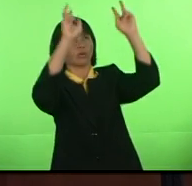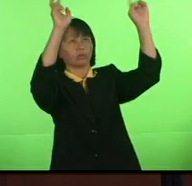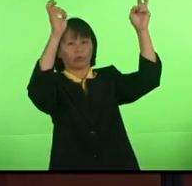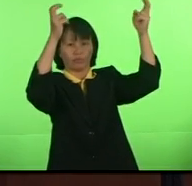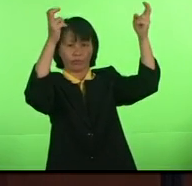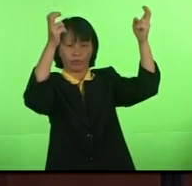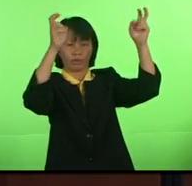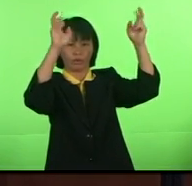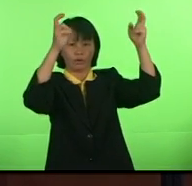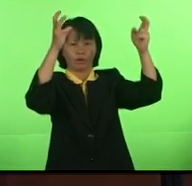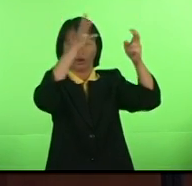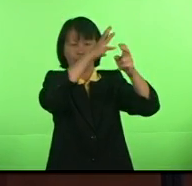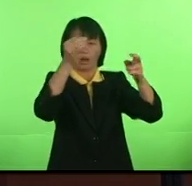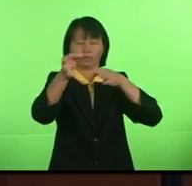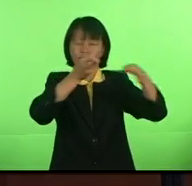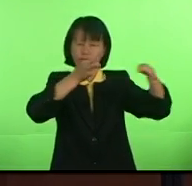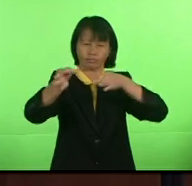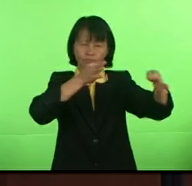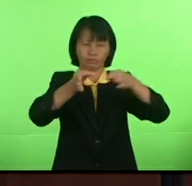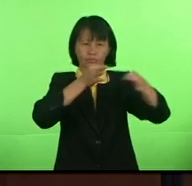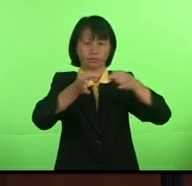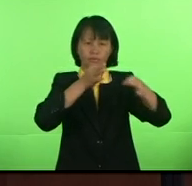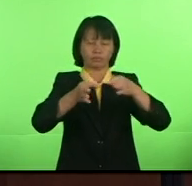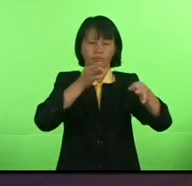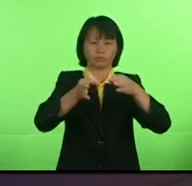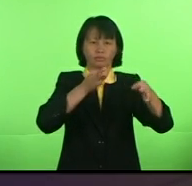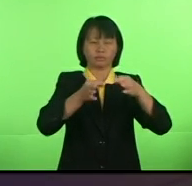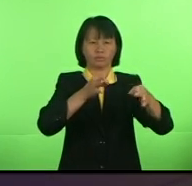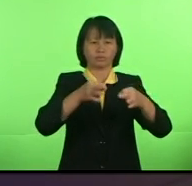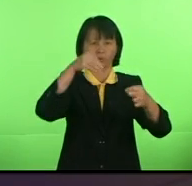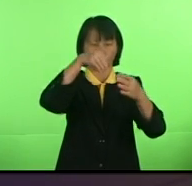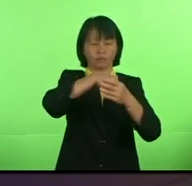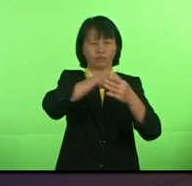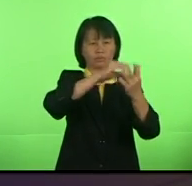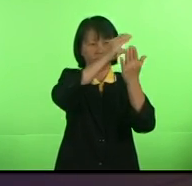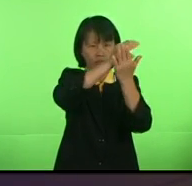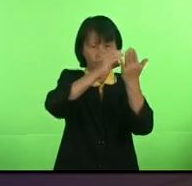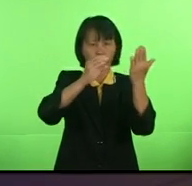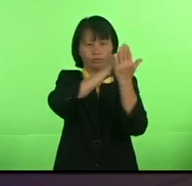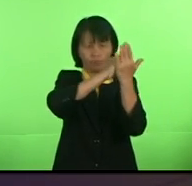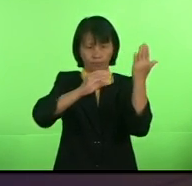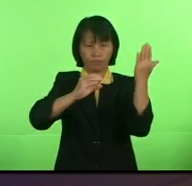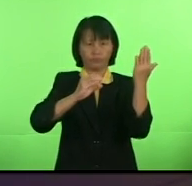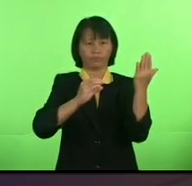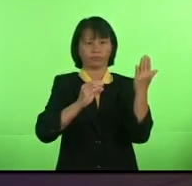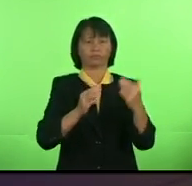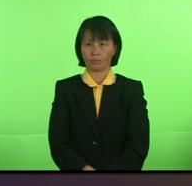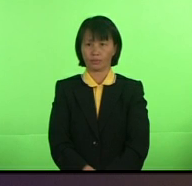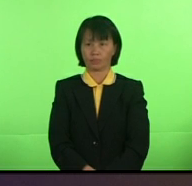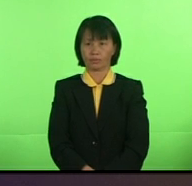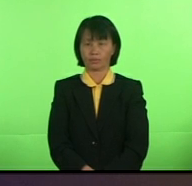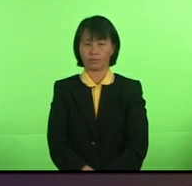and expand each main point into a paragraphs. Here.